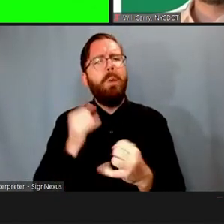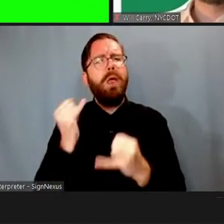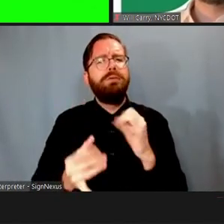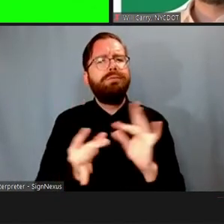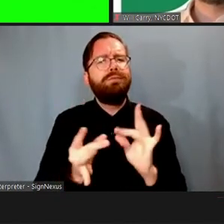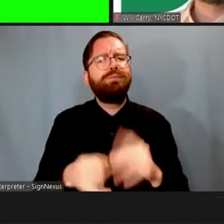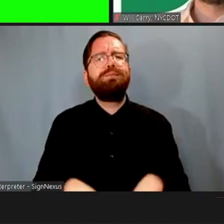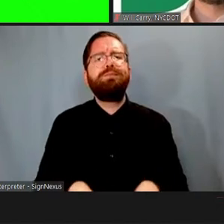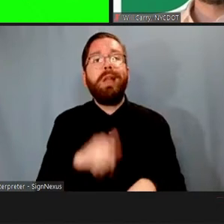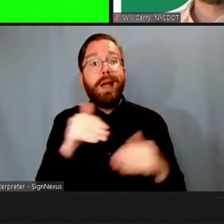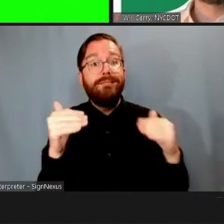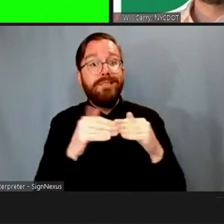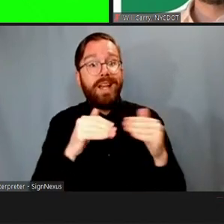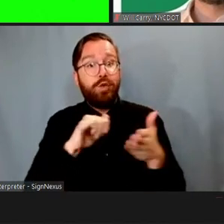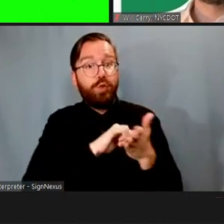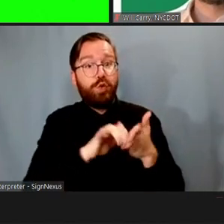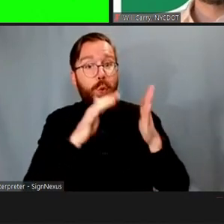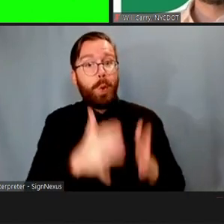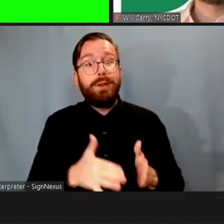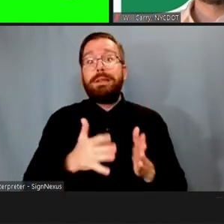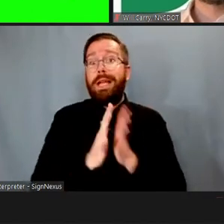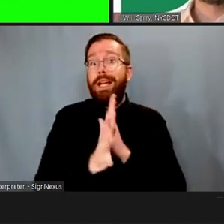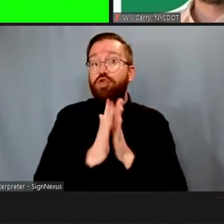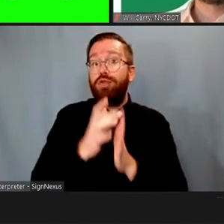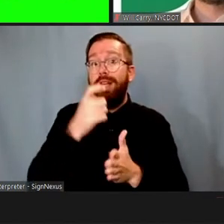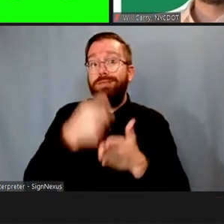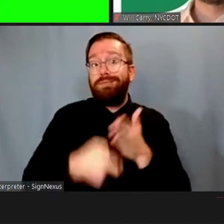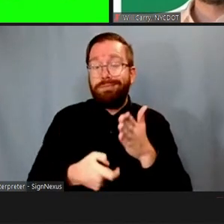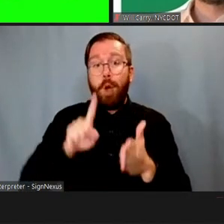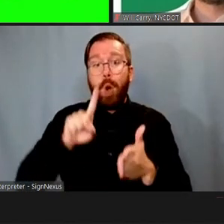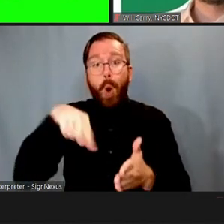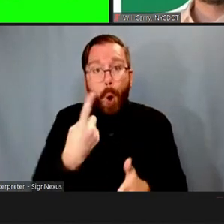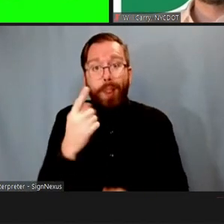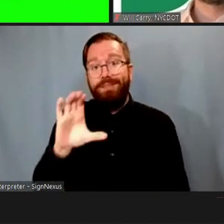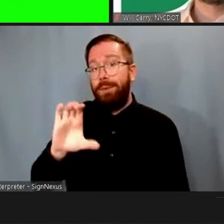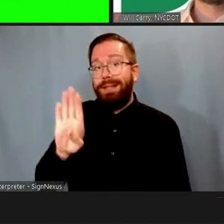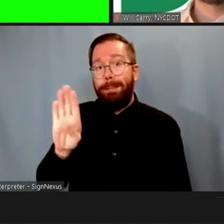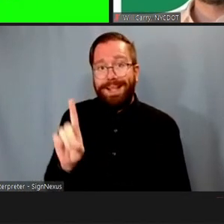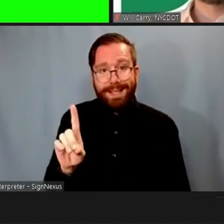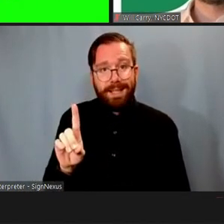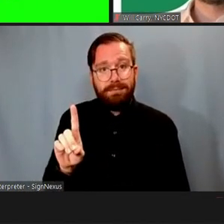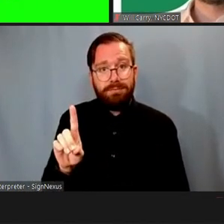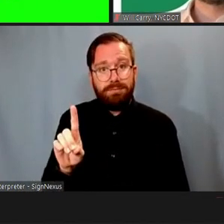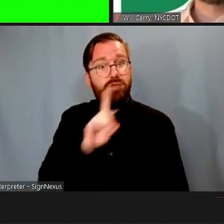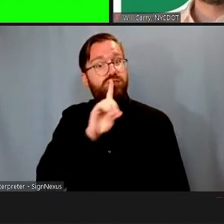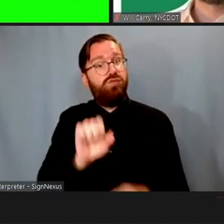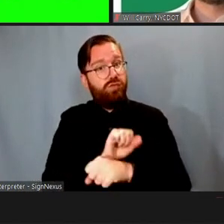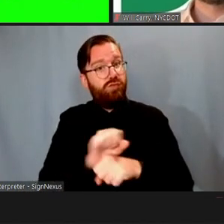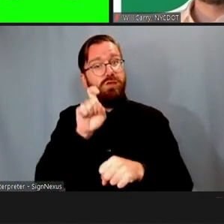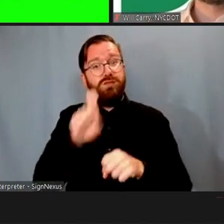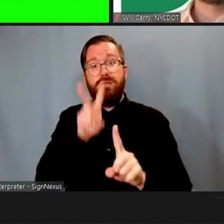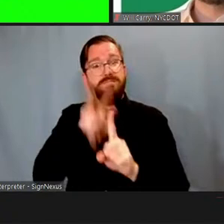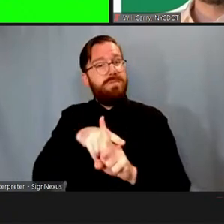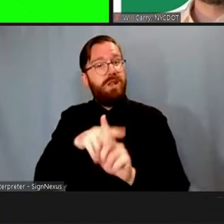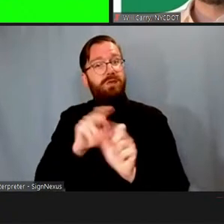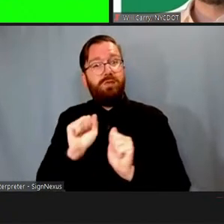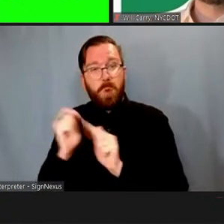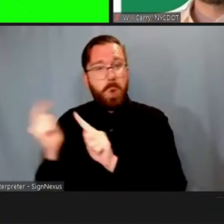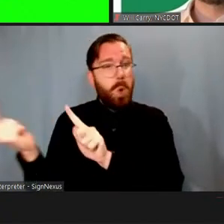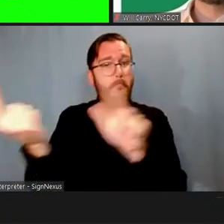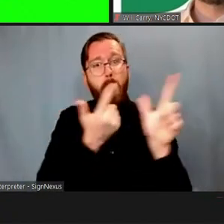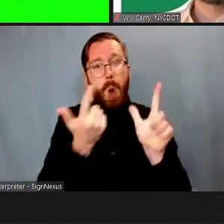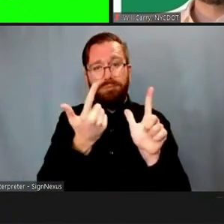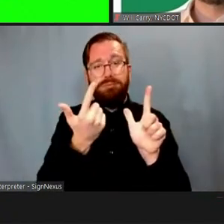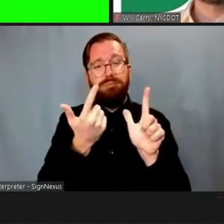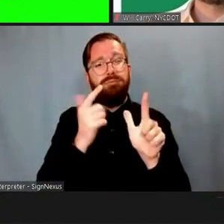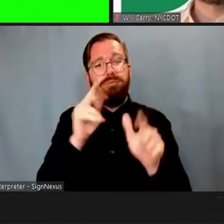yorkers that congestion pricing is only to be applied in manhattan's central business district in fact it should be applied to every one of the five boroughs